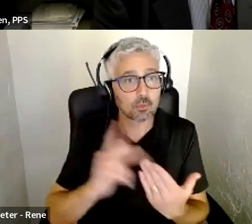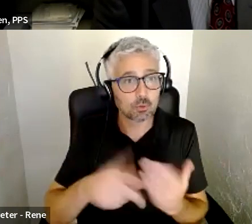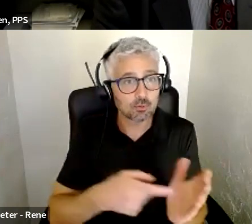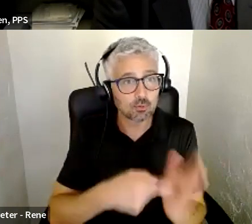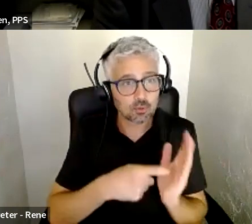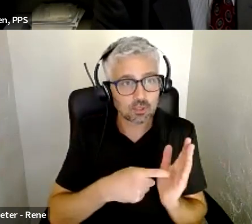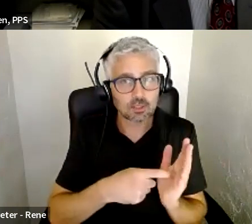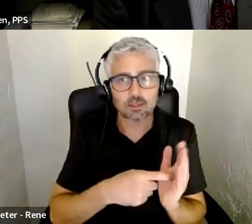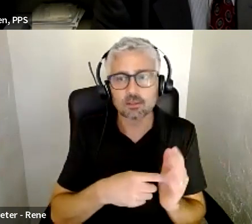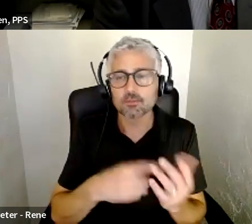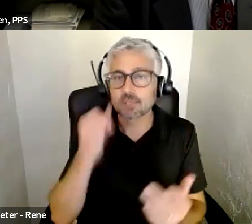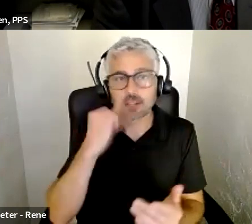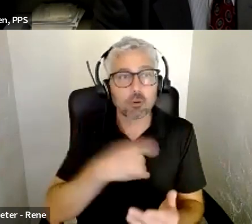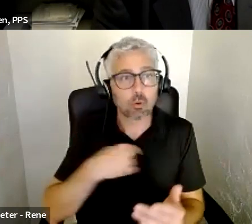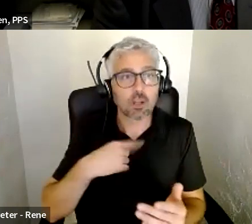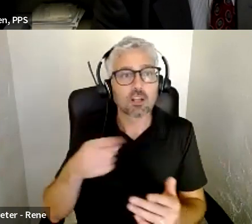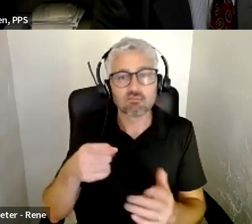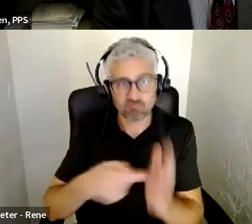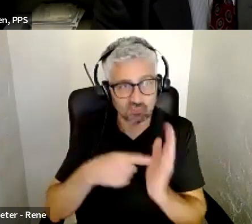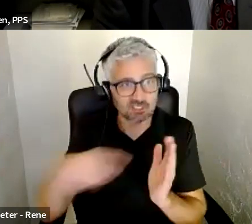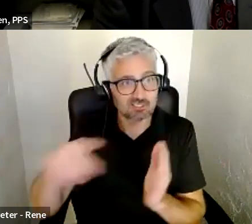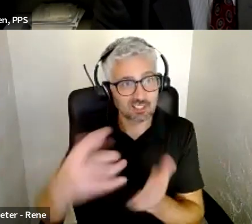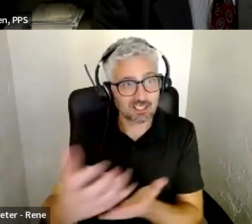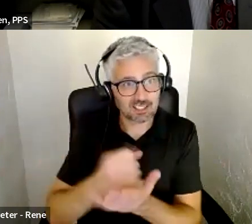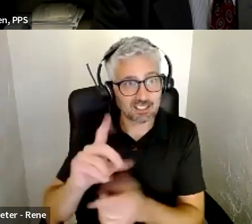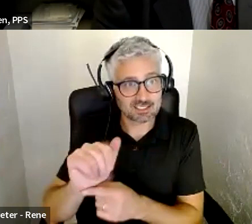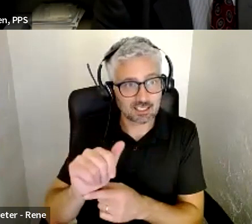require folks to collect data, you get better data.